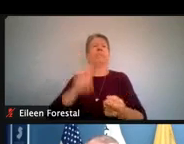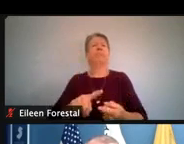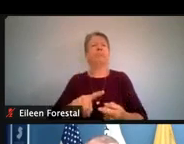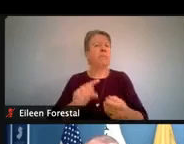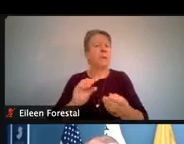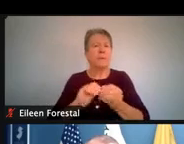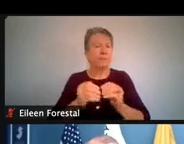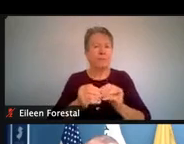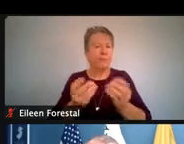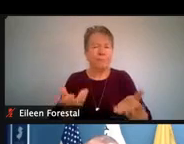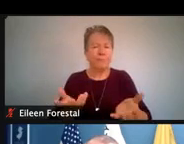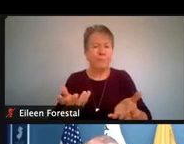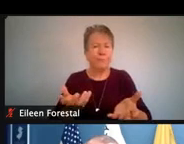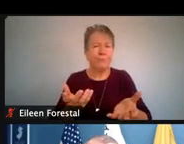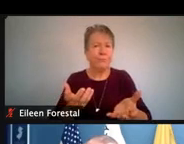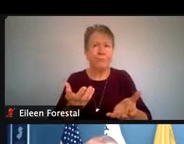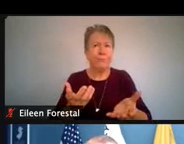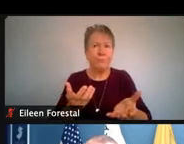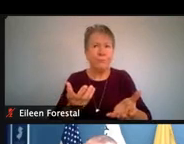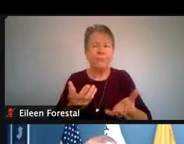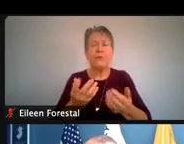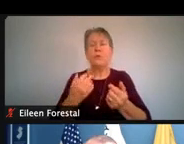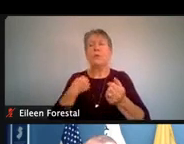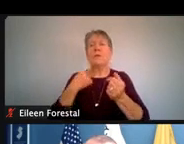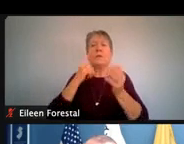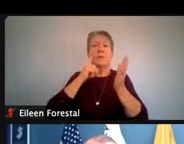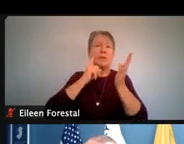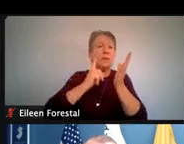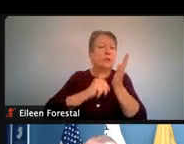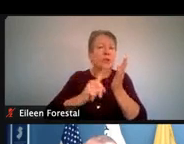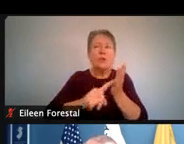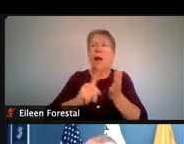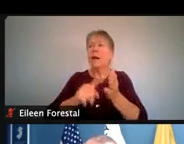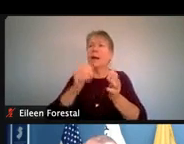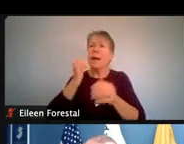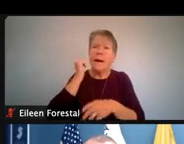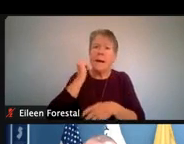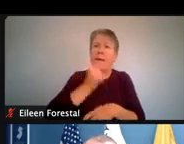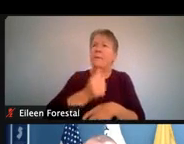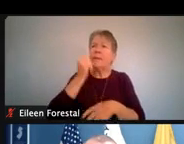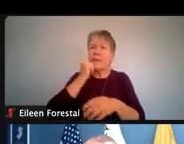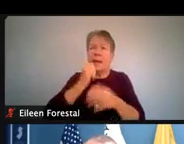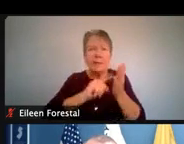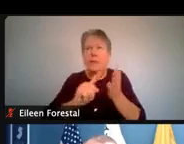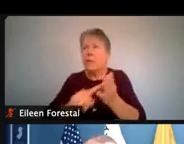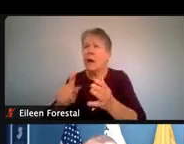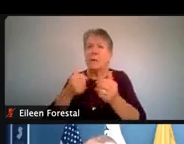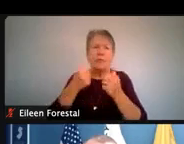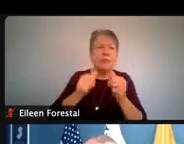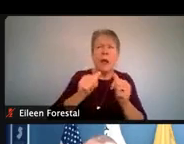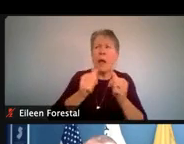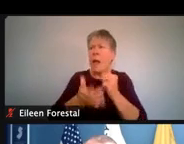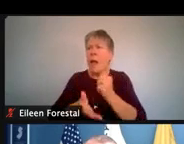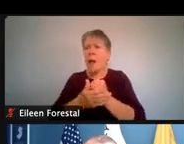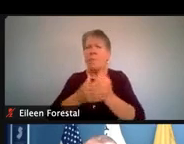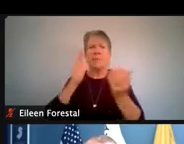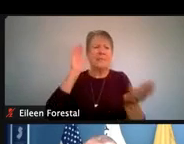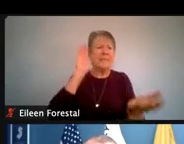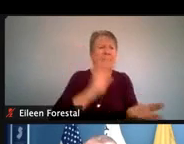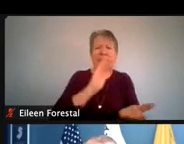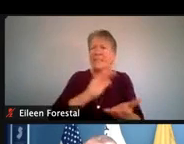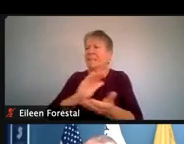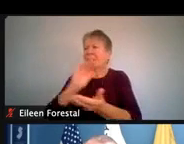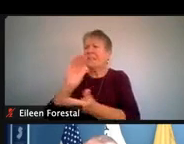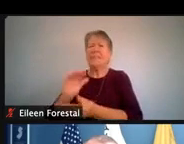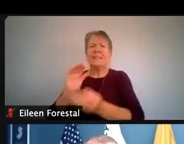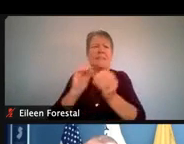something we'll continue to look at. And that's obviously, we leave everything on the table. I don't have a number for you as to where that would